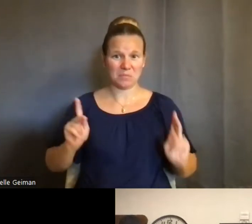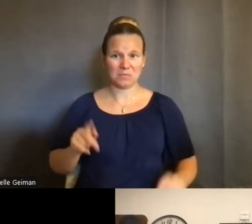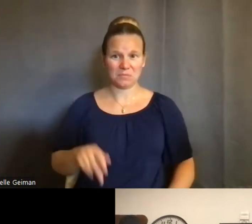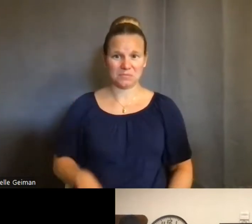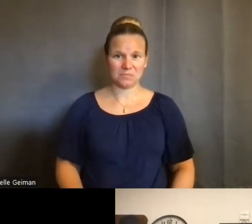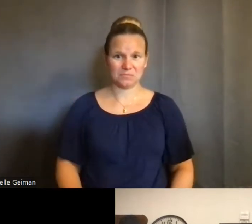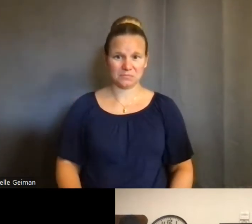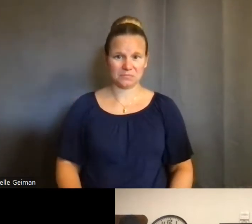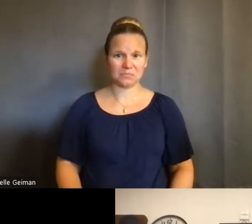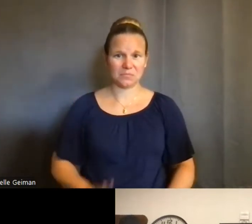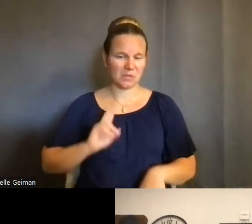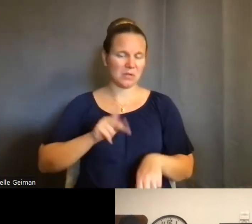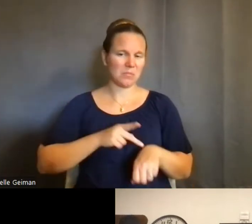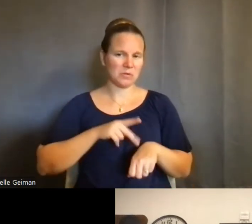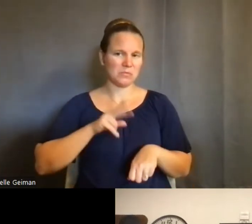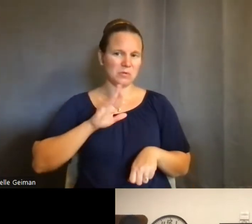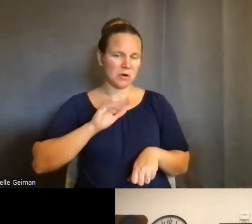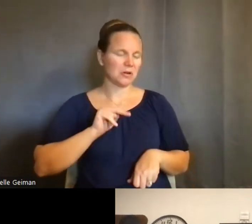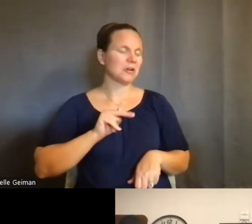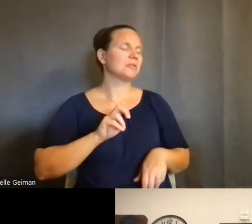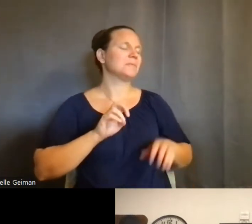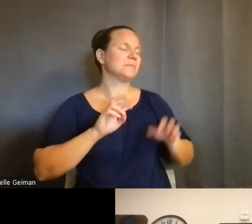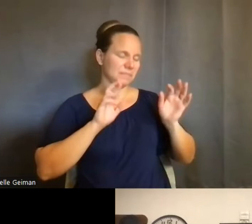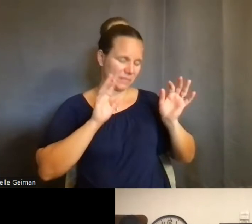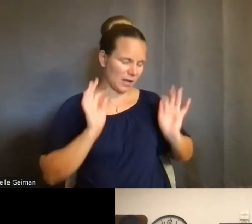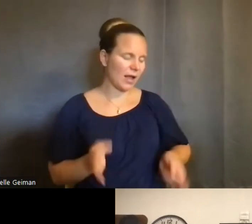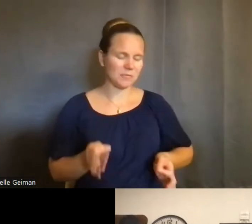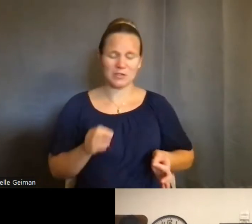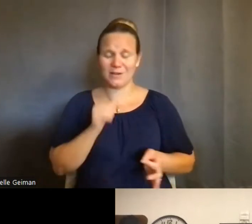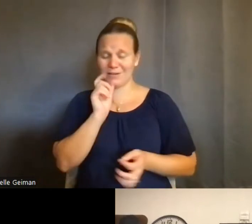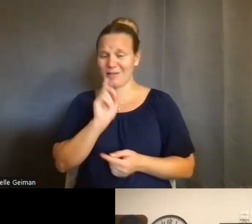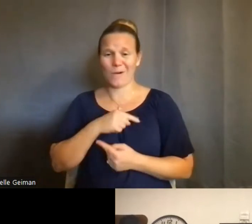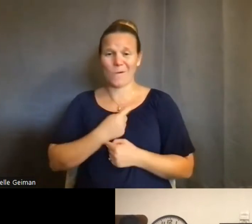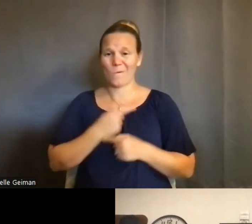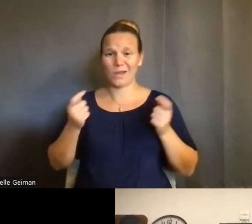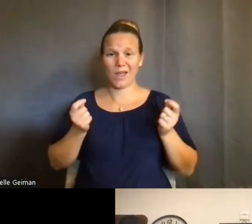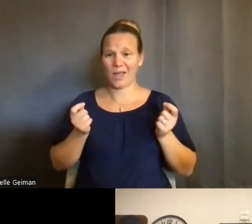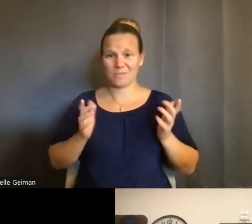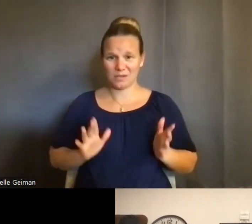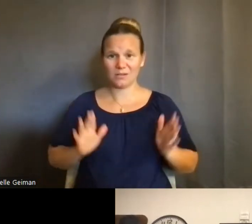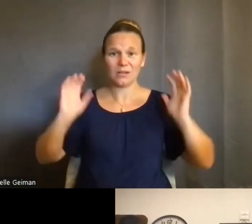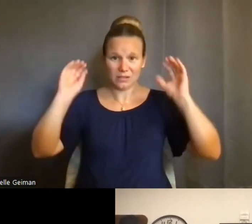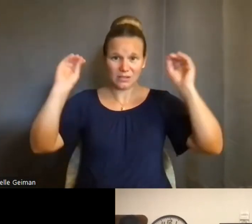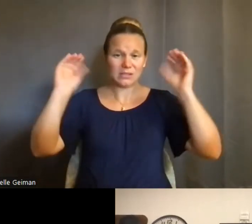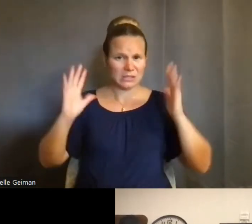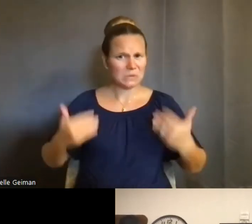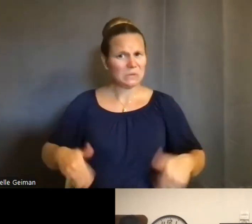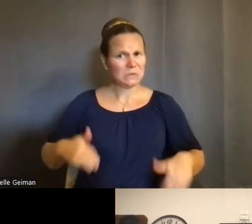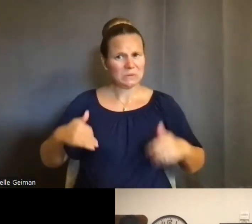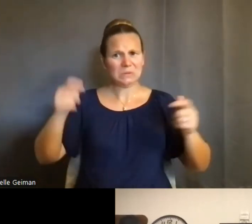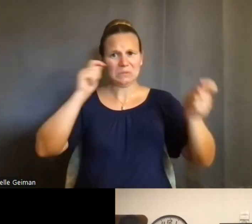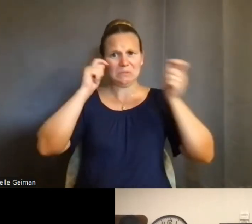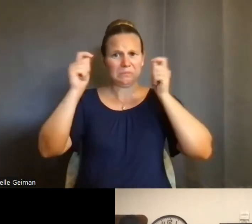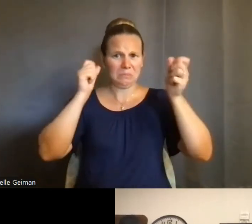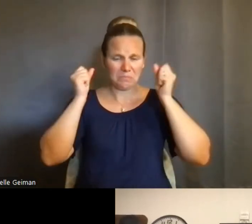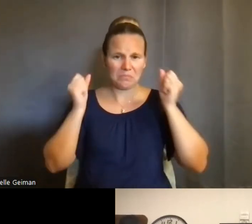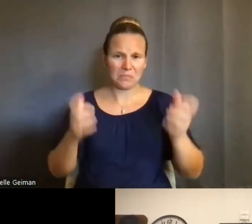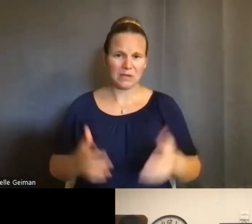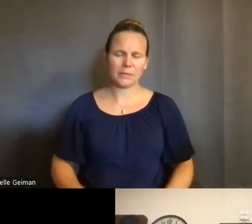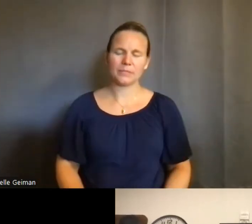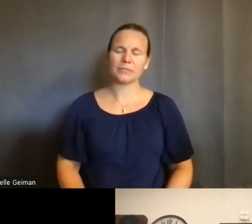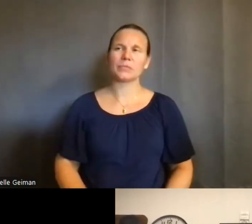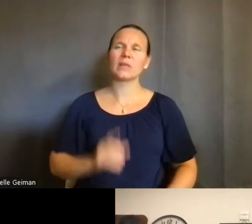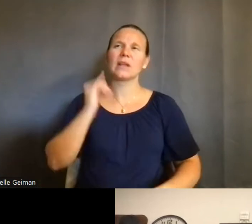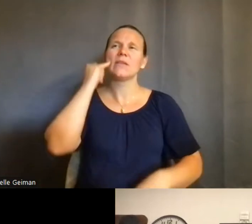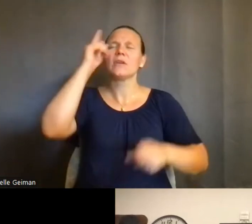Absolutely. And it's not just administrators that wear a lot of hats. Teachers do. If you think of a great teacher,